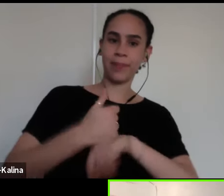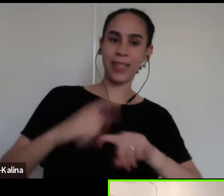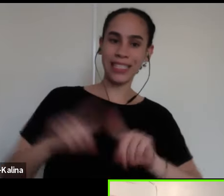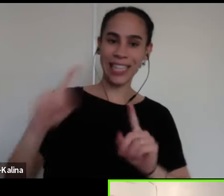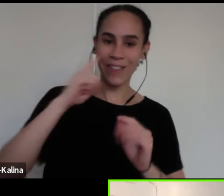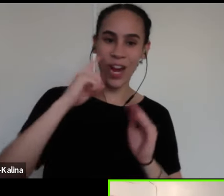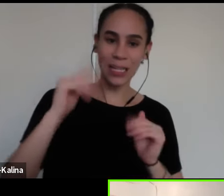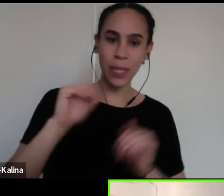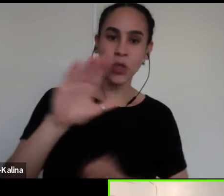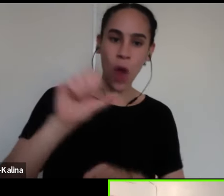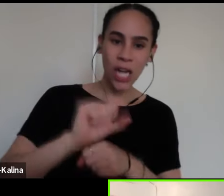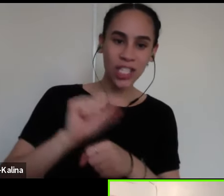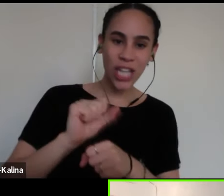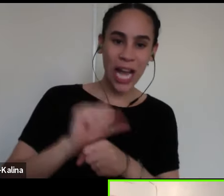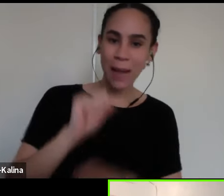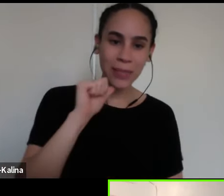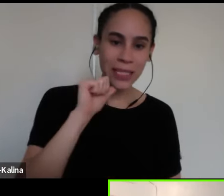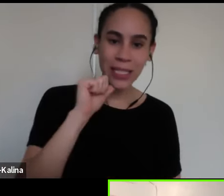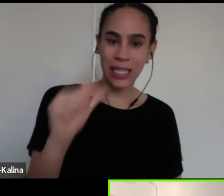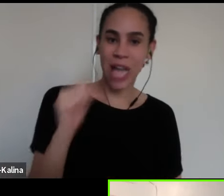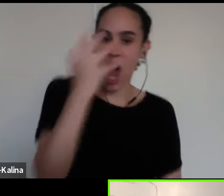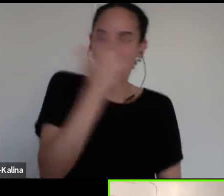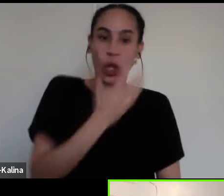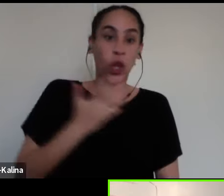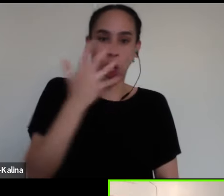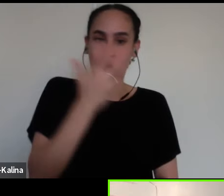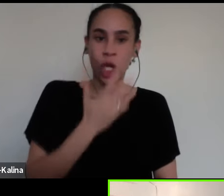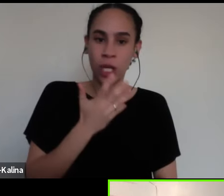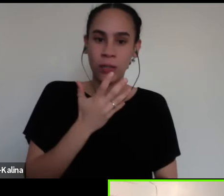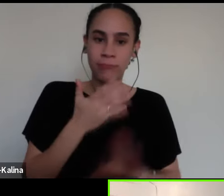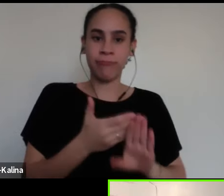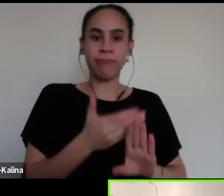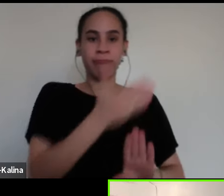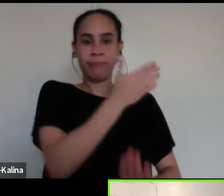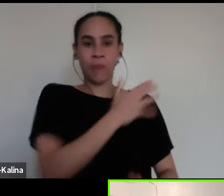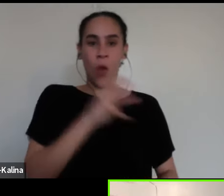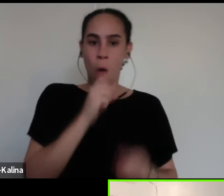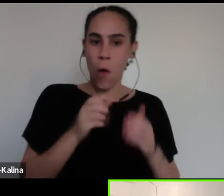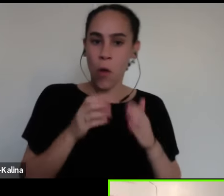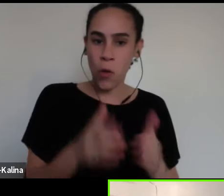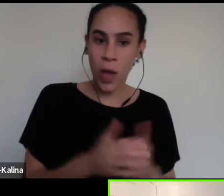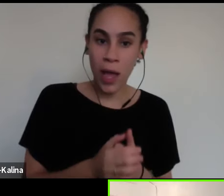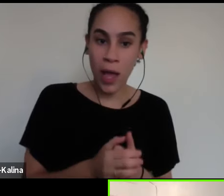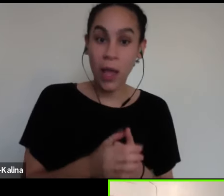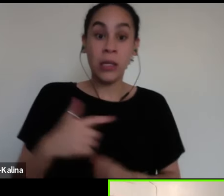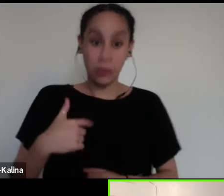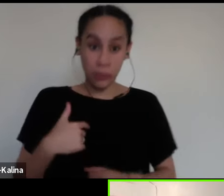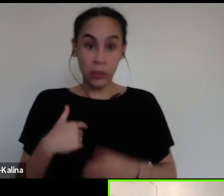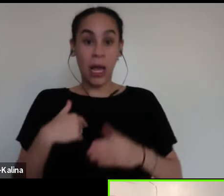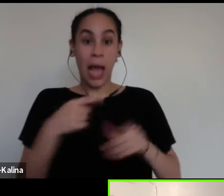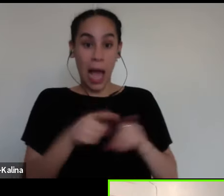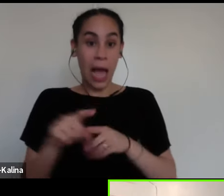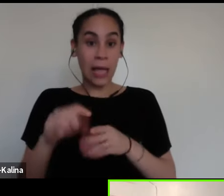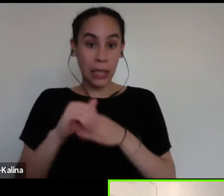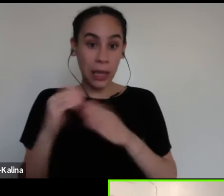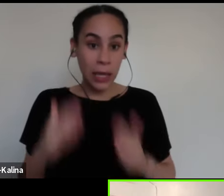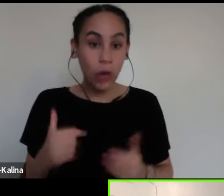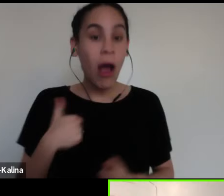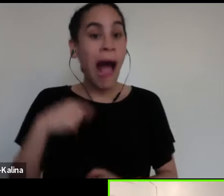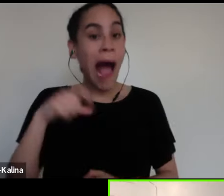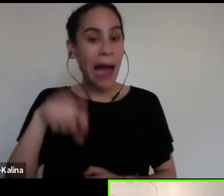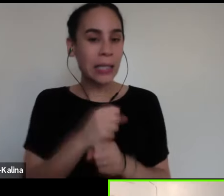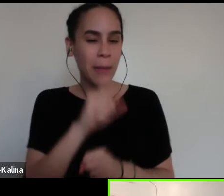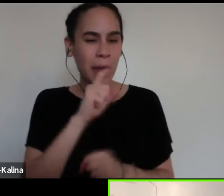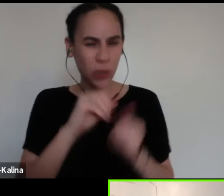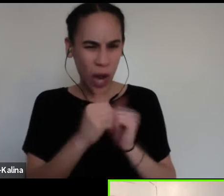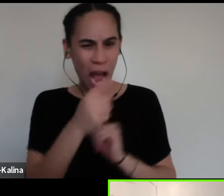that your job does not look, in fact, the way that it used to. And that as a leader, I need to figure out how to make sure you're working less